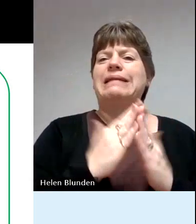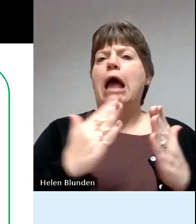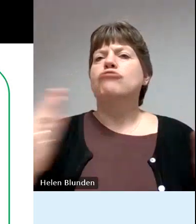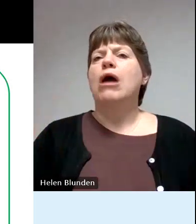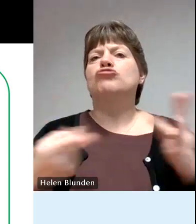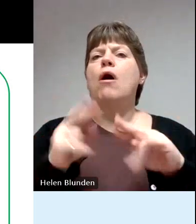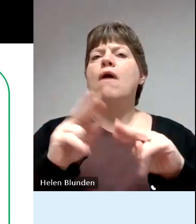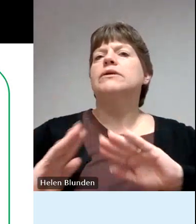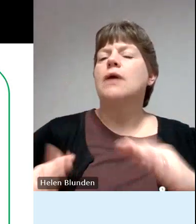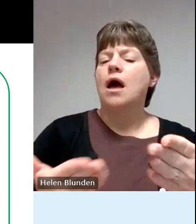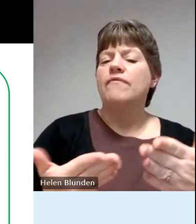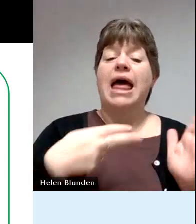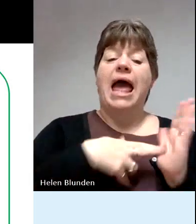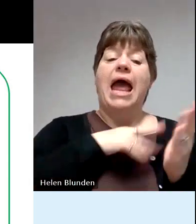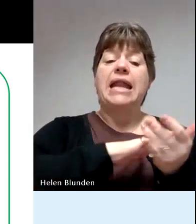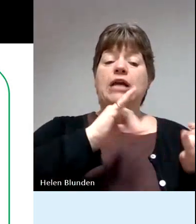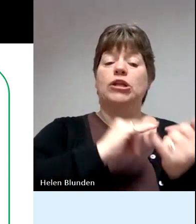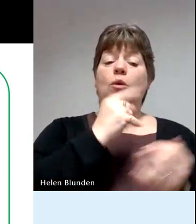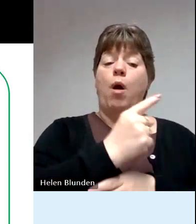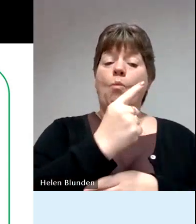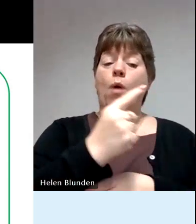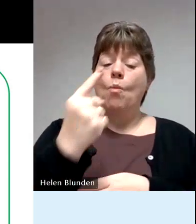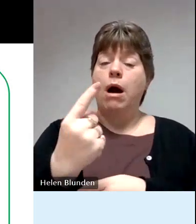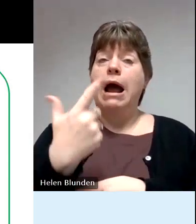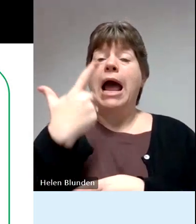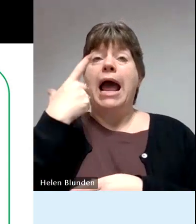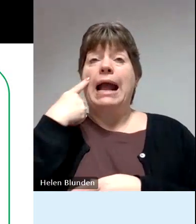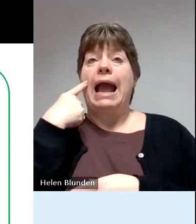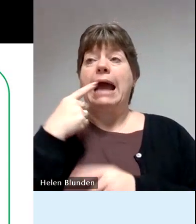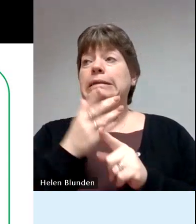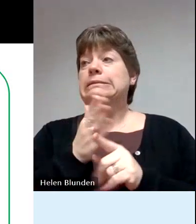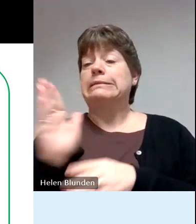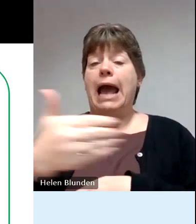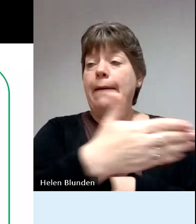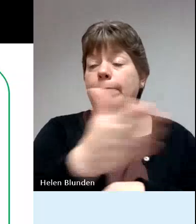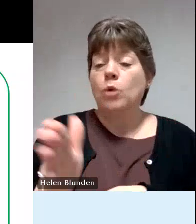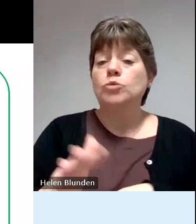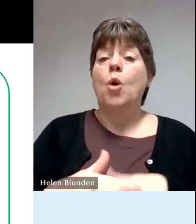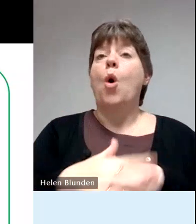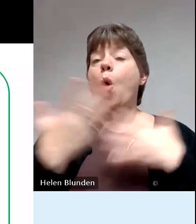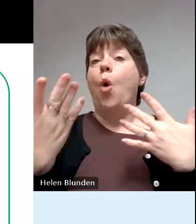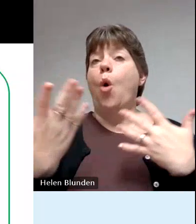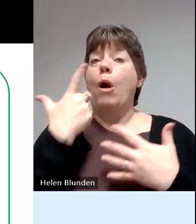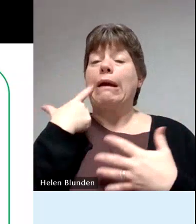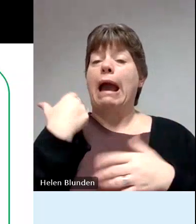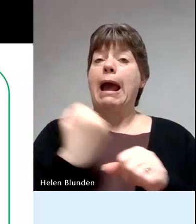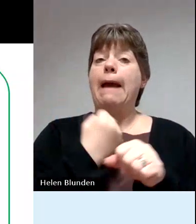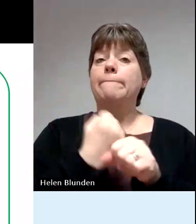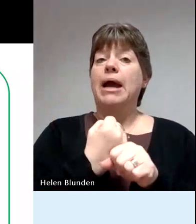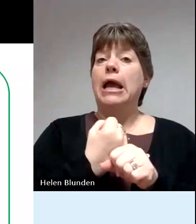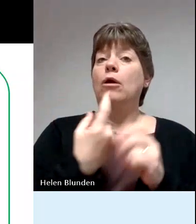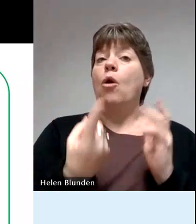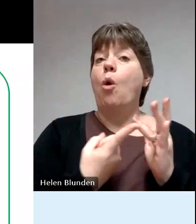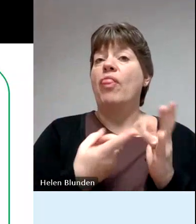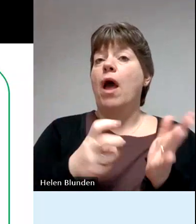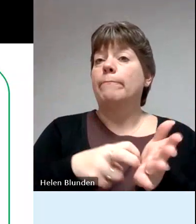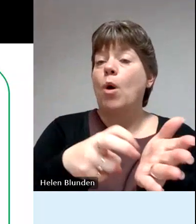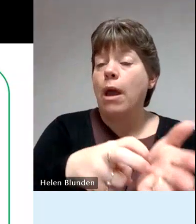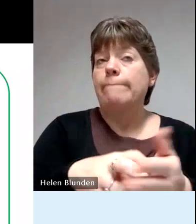NHS 111 is able to either signpost or in many cases make firm arrangements or appointments